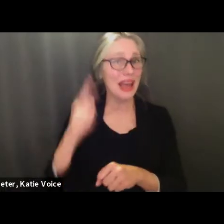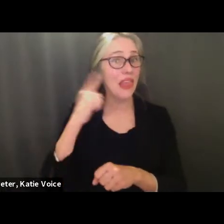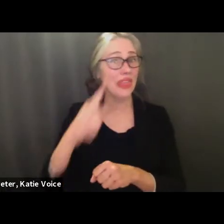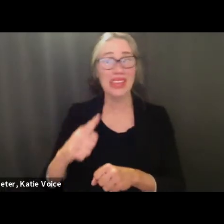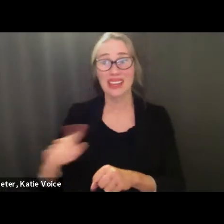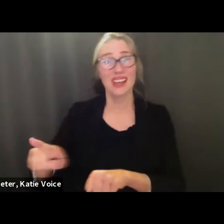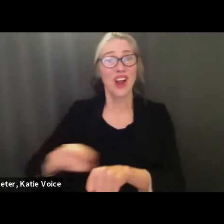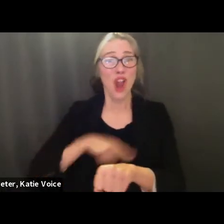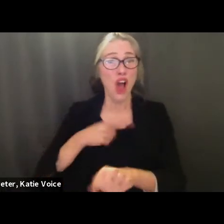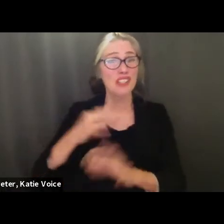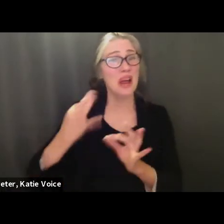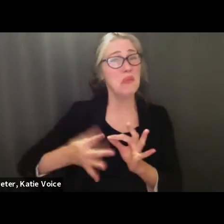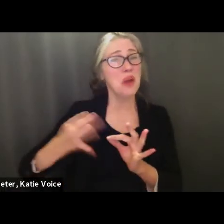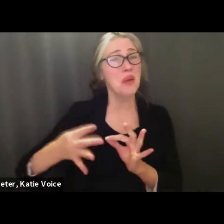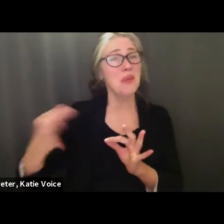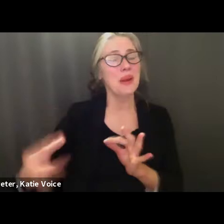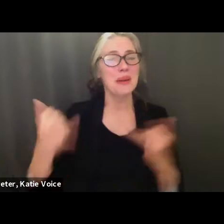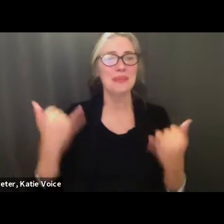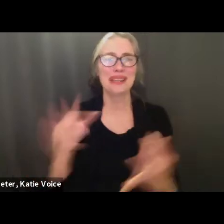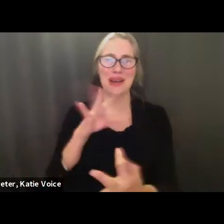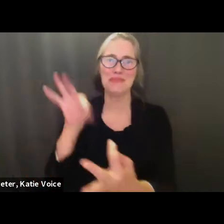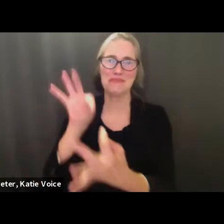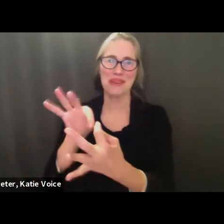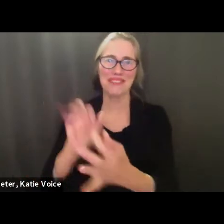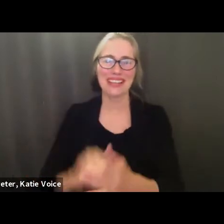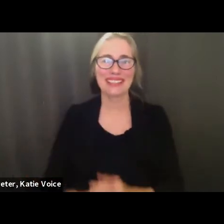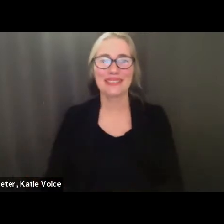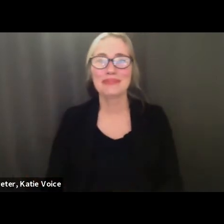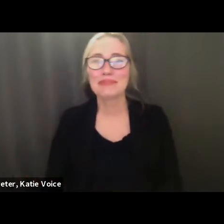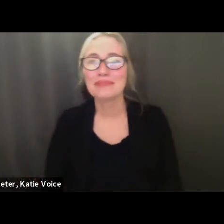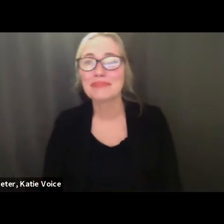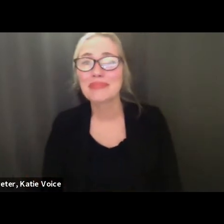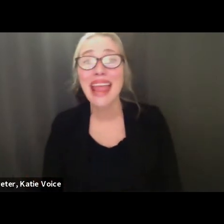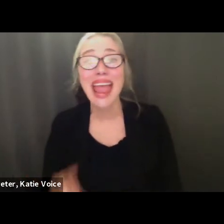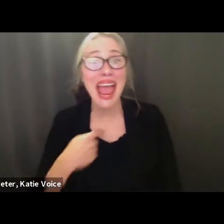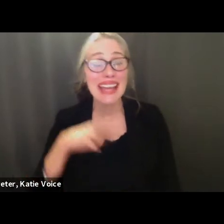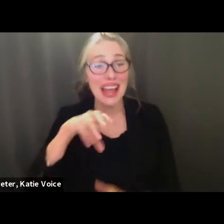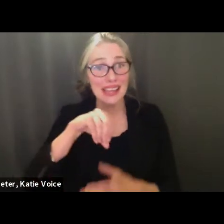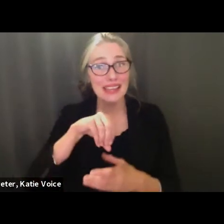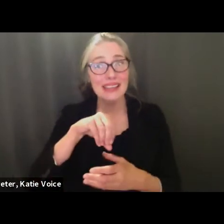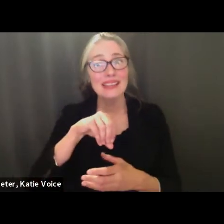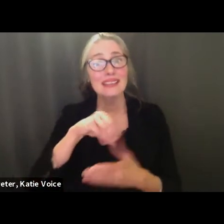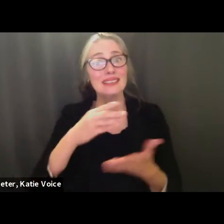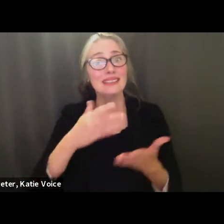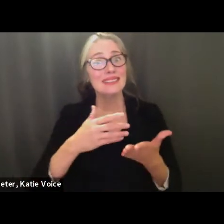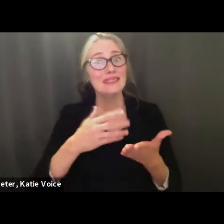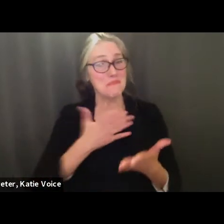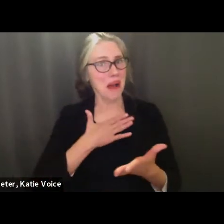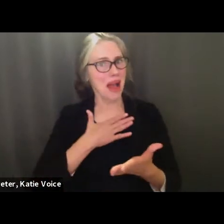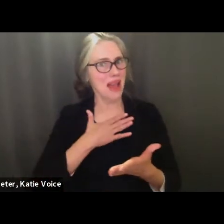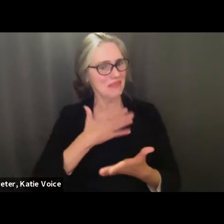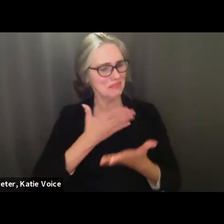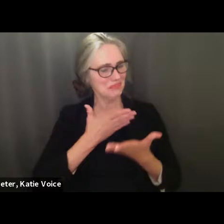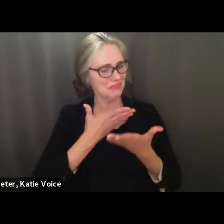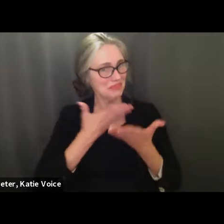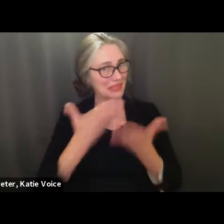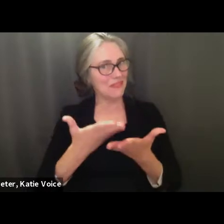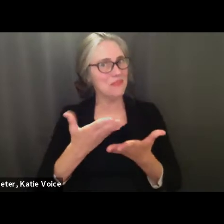Thank you. And I echo the support of my colleagues on the board. So please, now